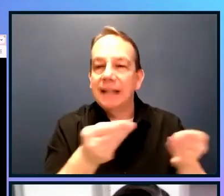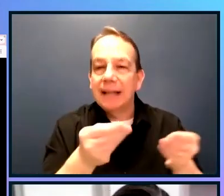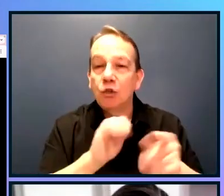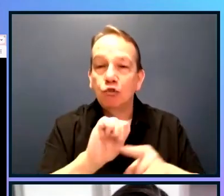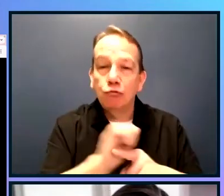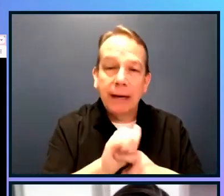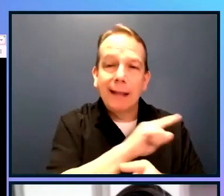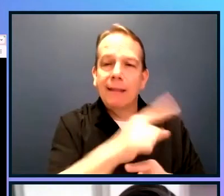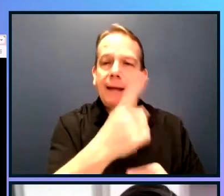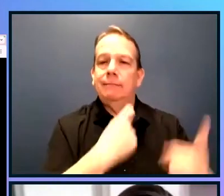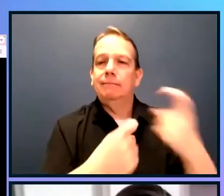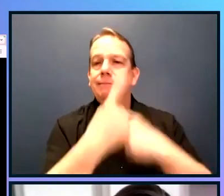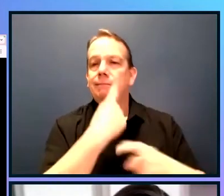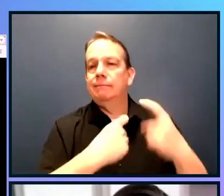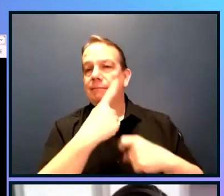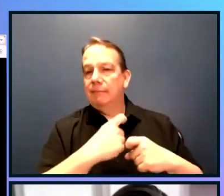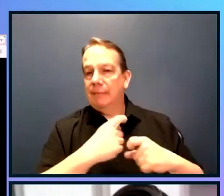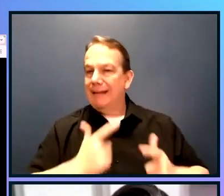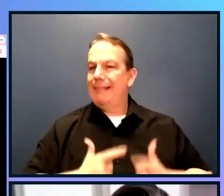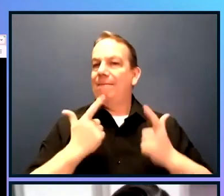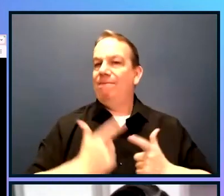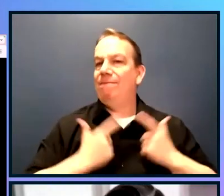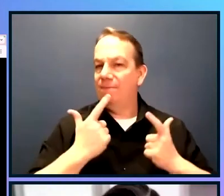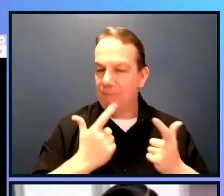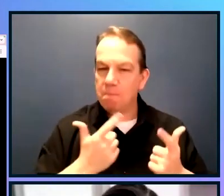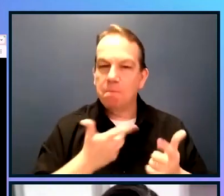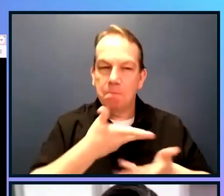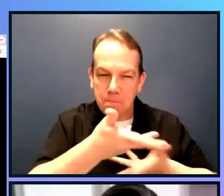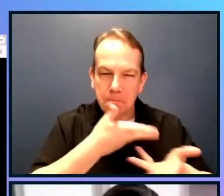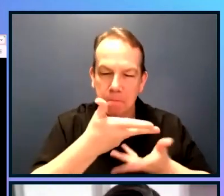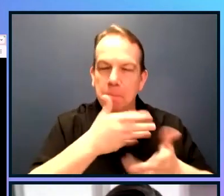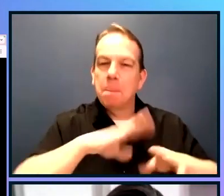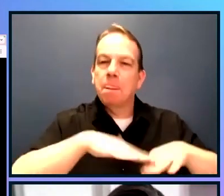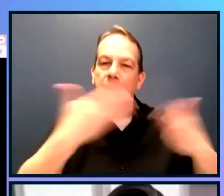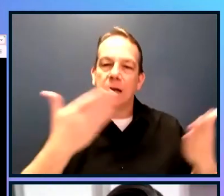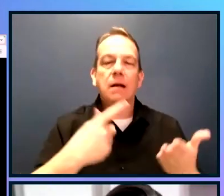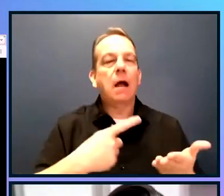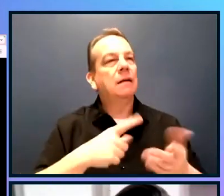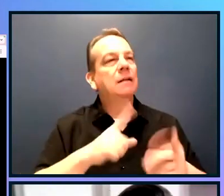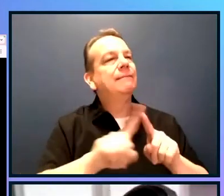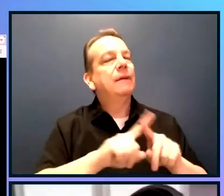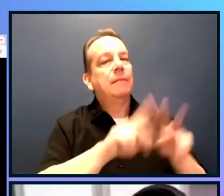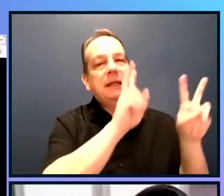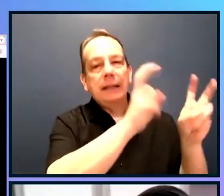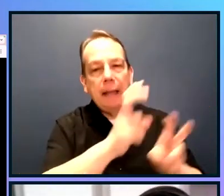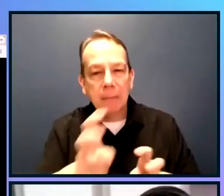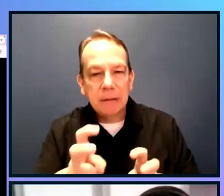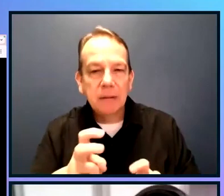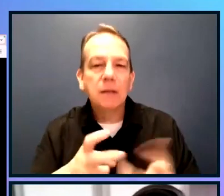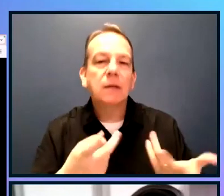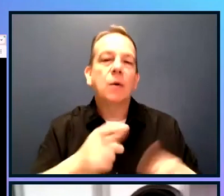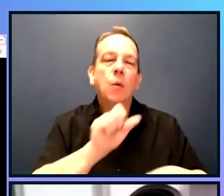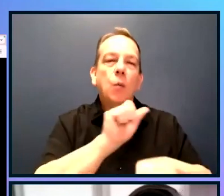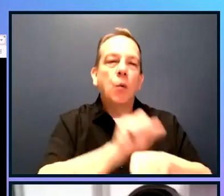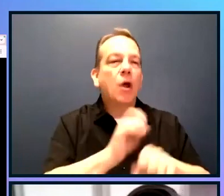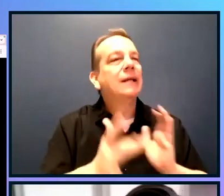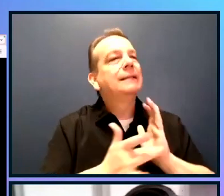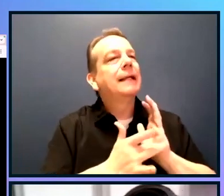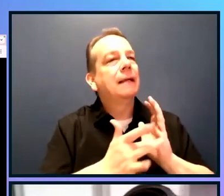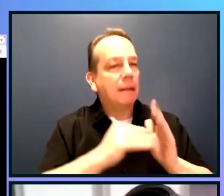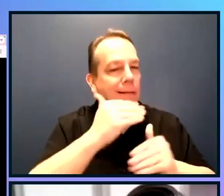can ask questions live and get more discussion around topics that may be more technical or